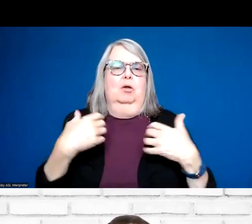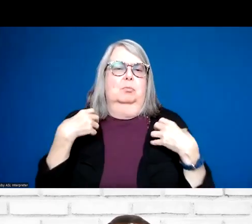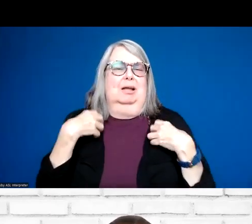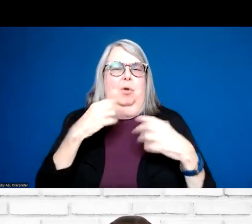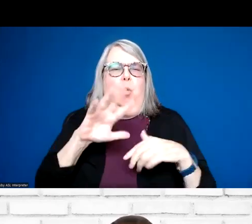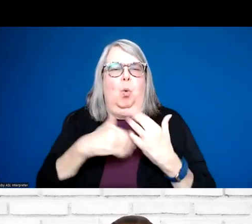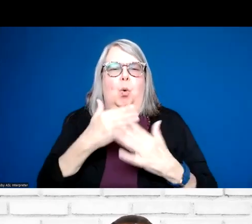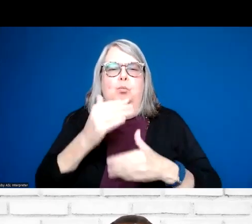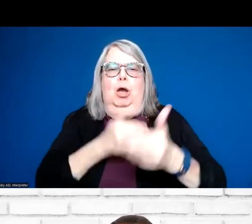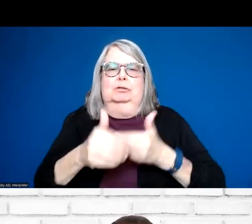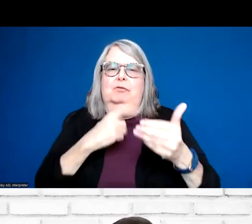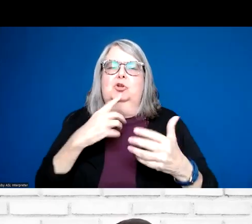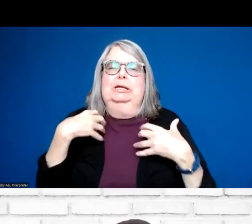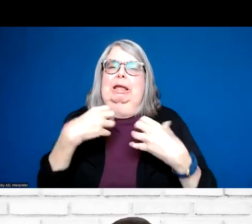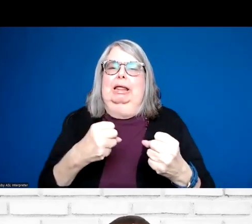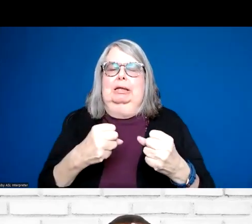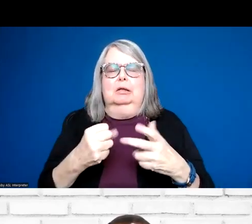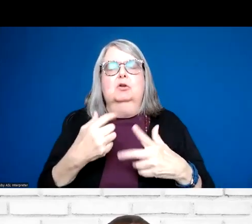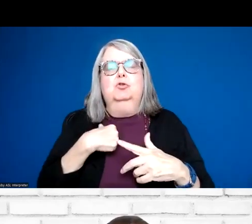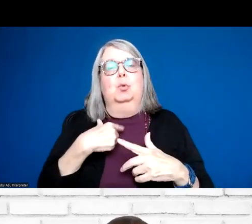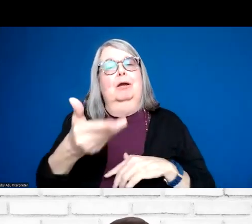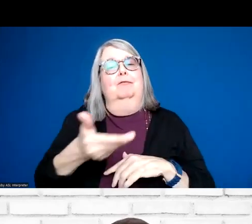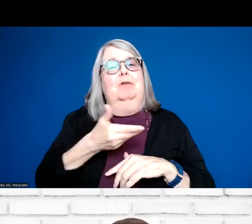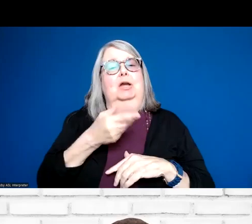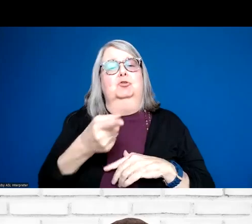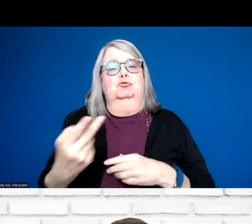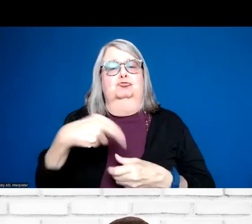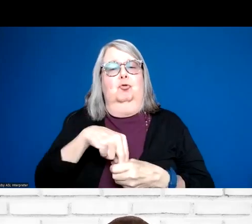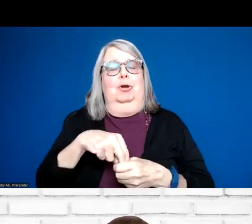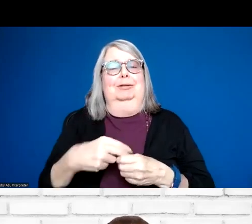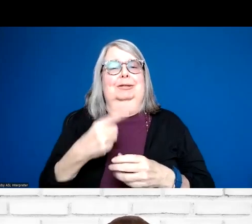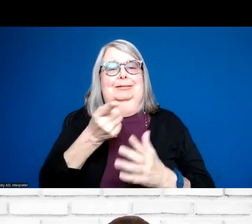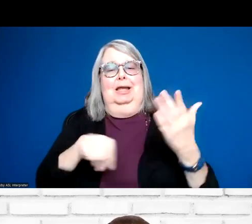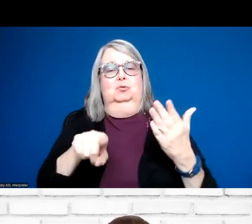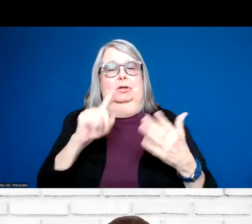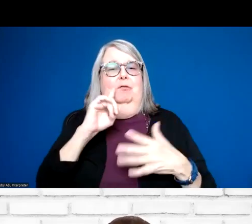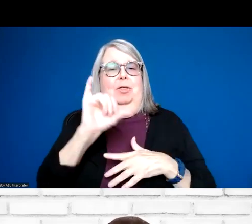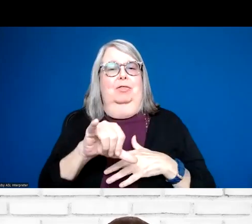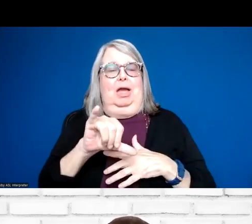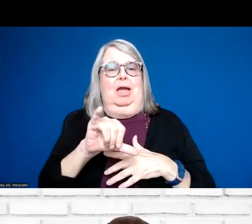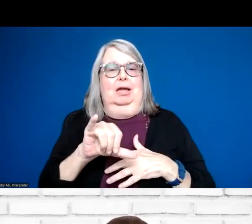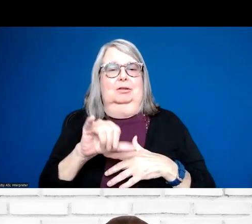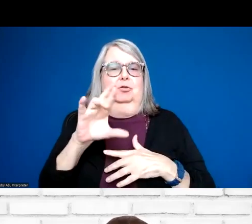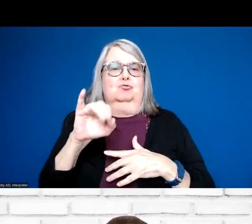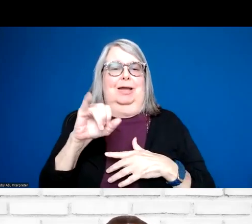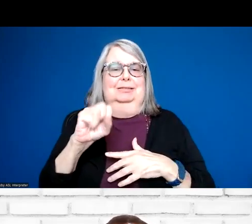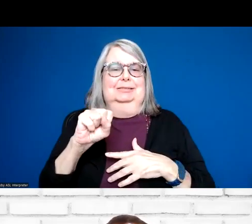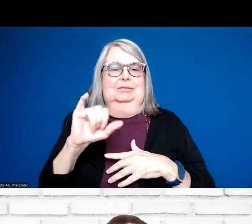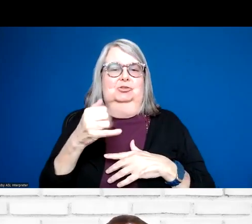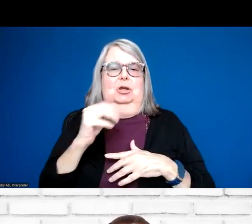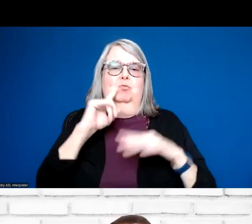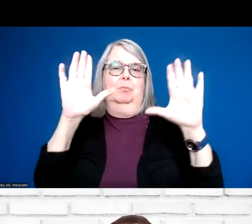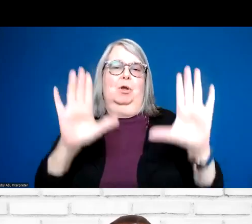has been very healing. So we invite you to join us next week for that particular Crisis Jam. It's going to be